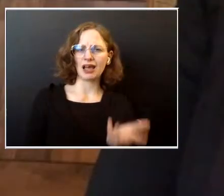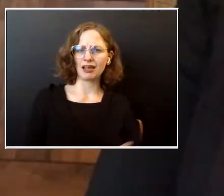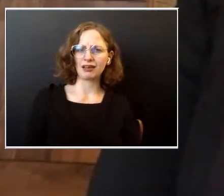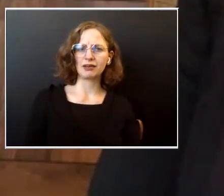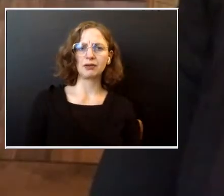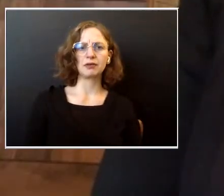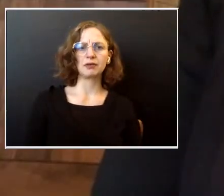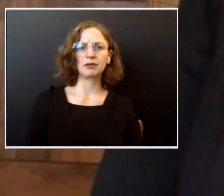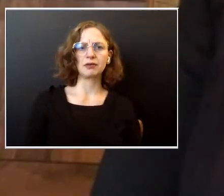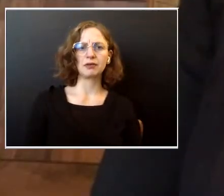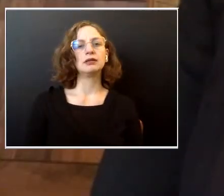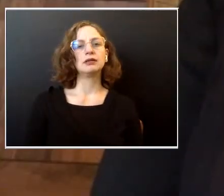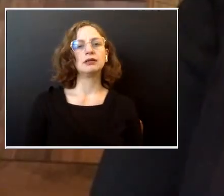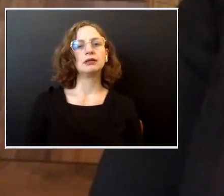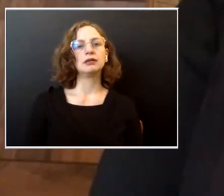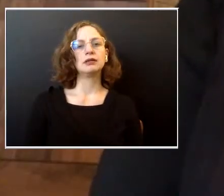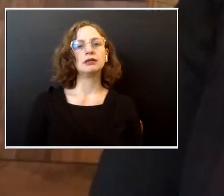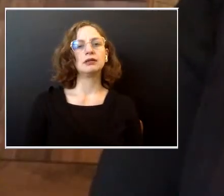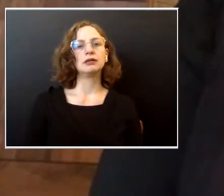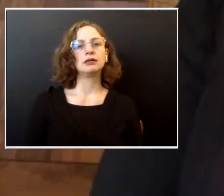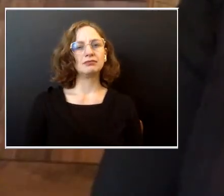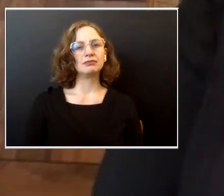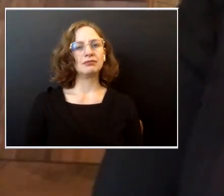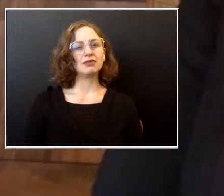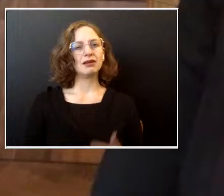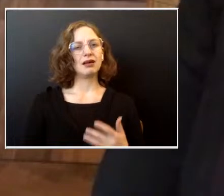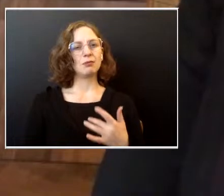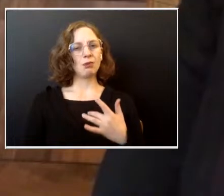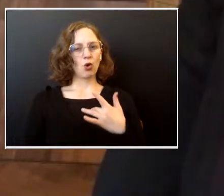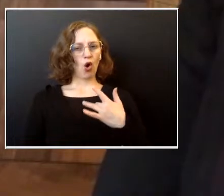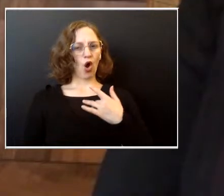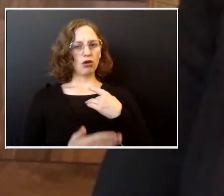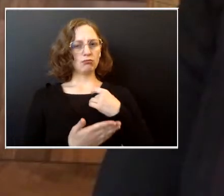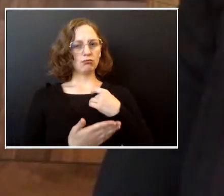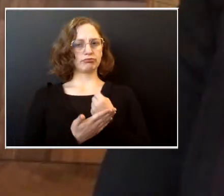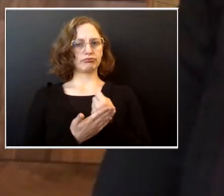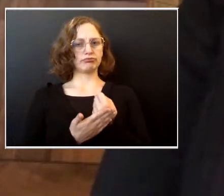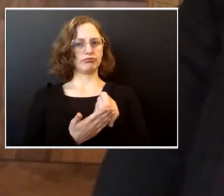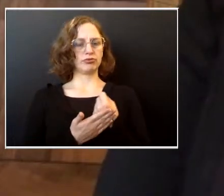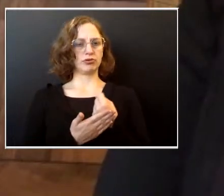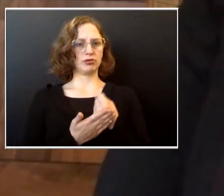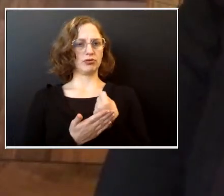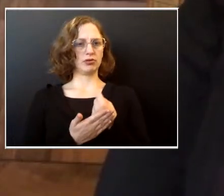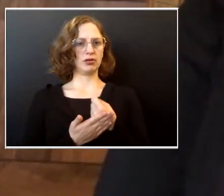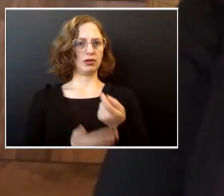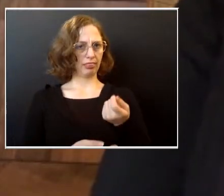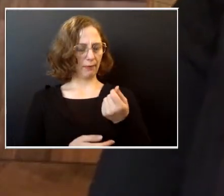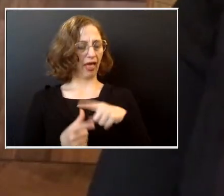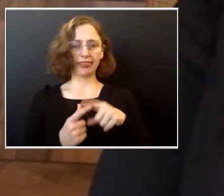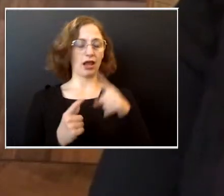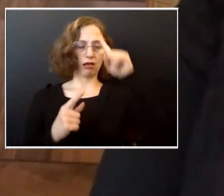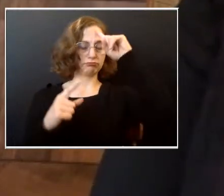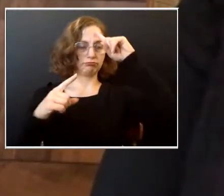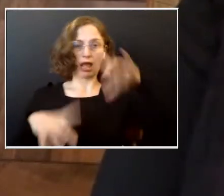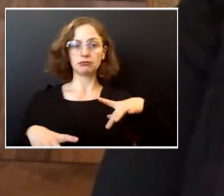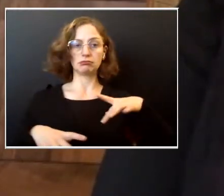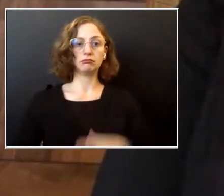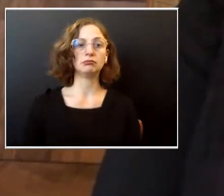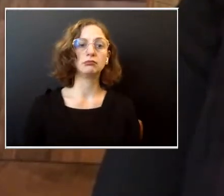I would my heart would begin to race a little bit, and then I would just pass out.